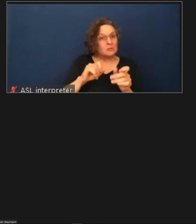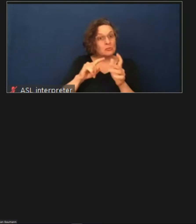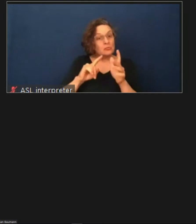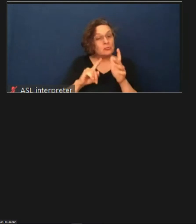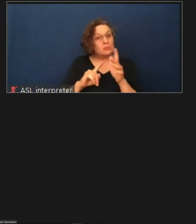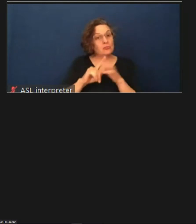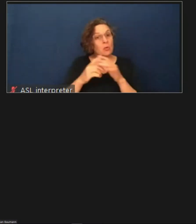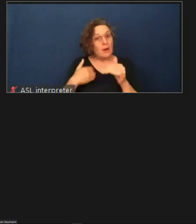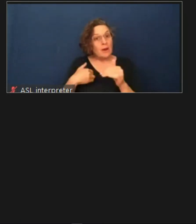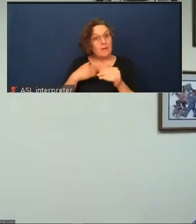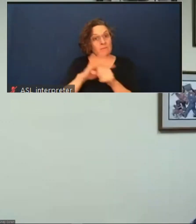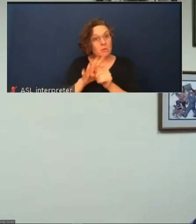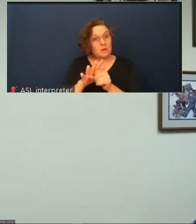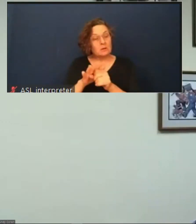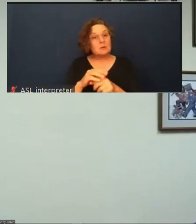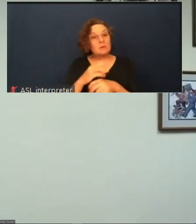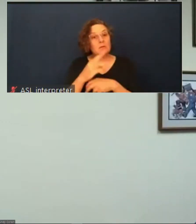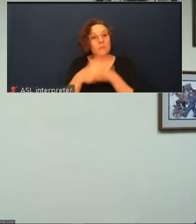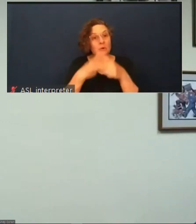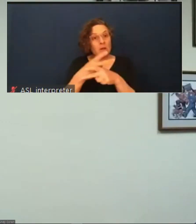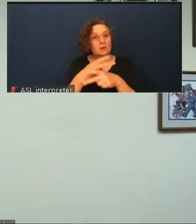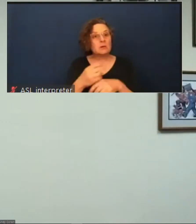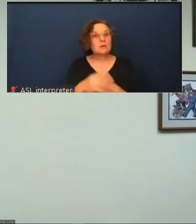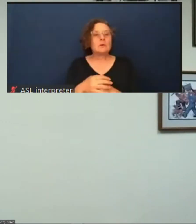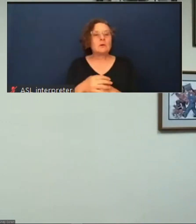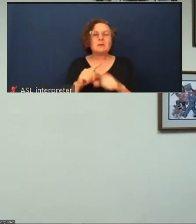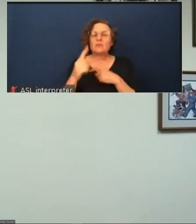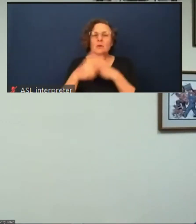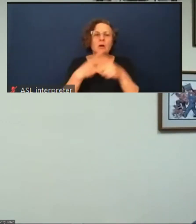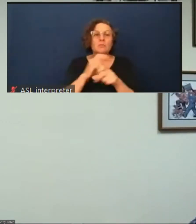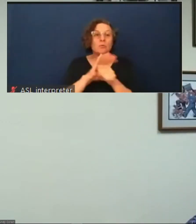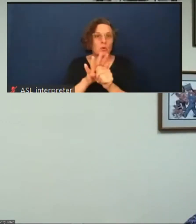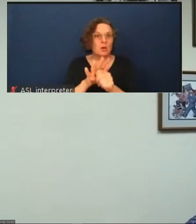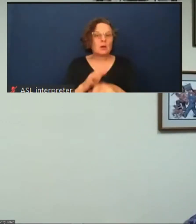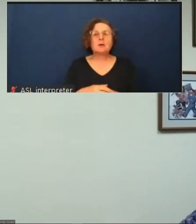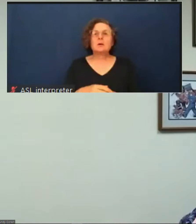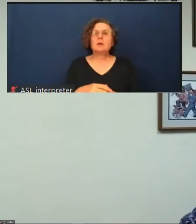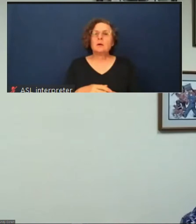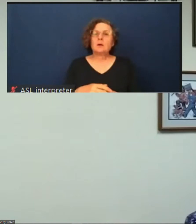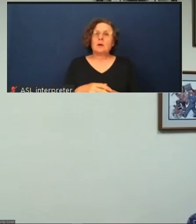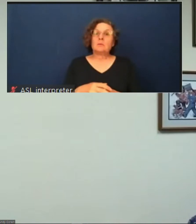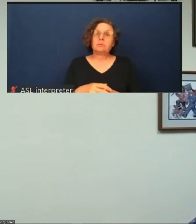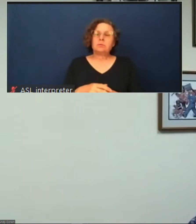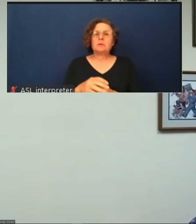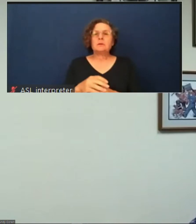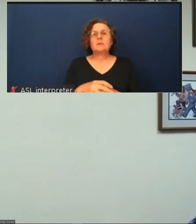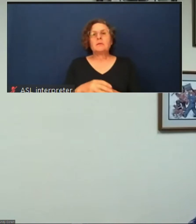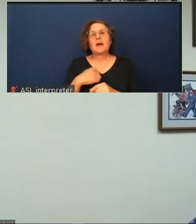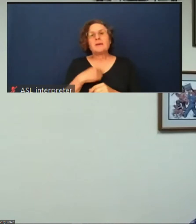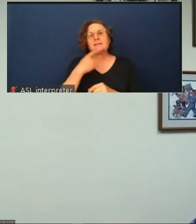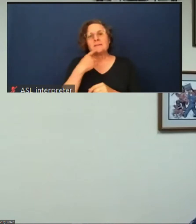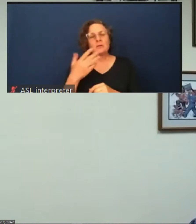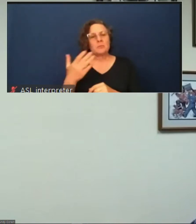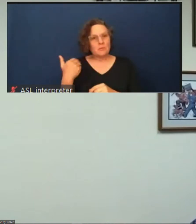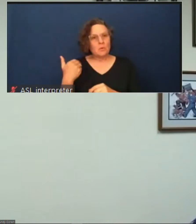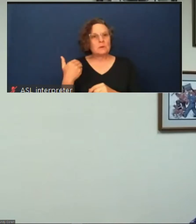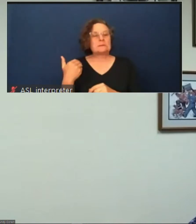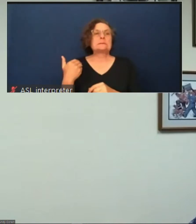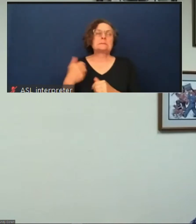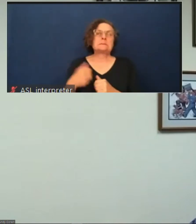stands. Yeah, I did say that earlier, but let me just repeat it briefly. We